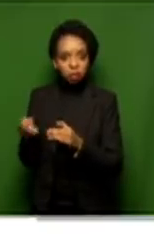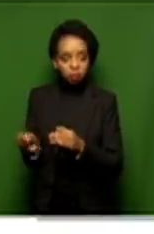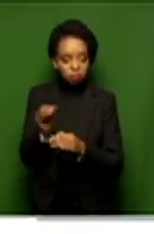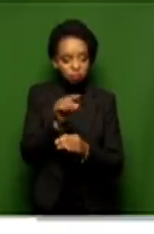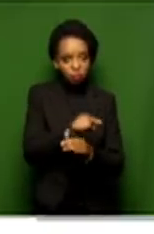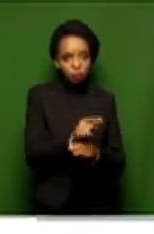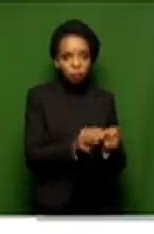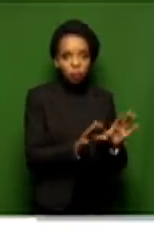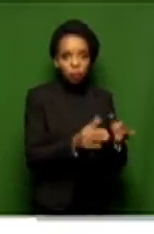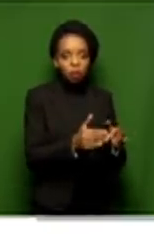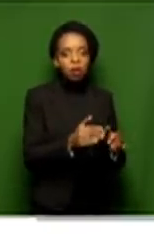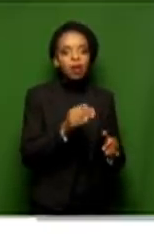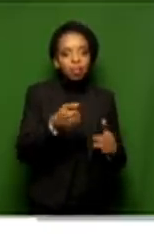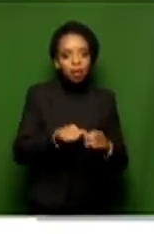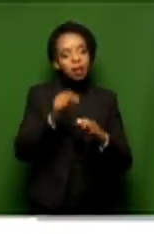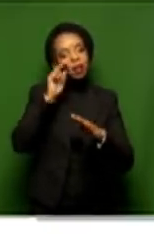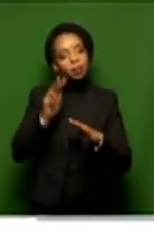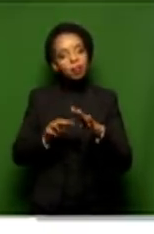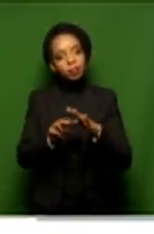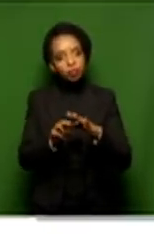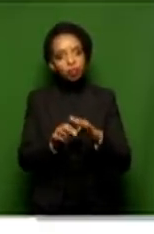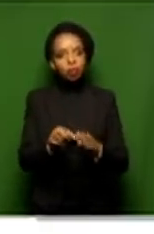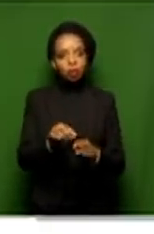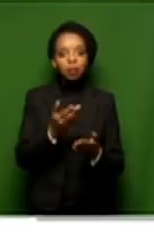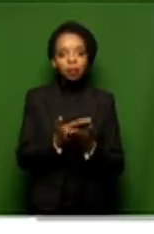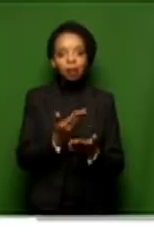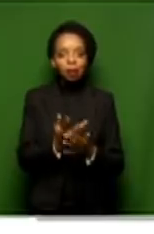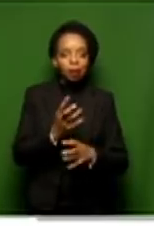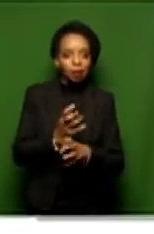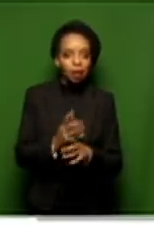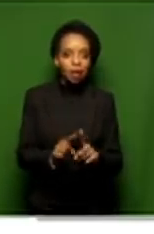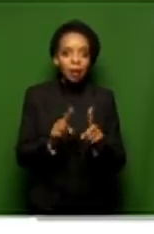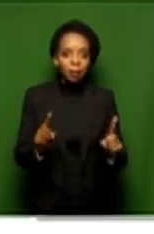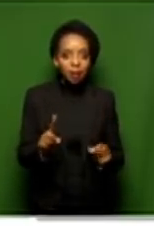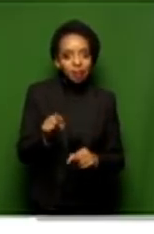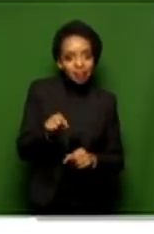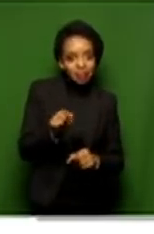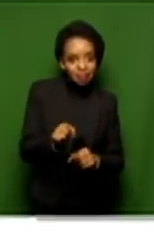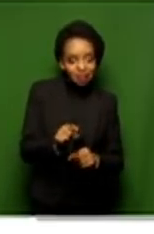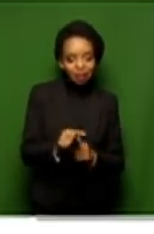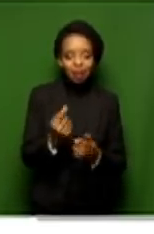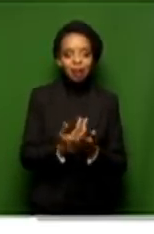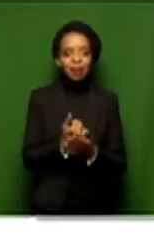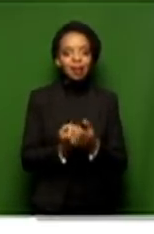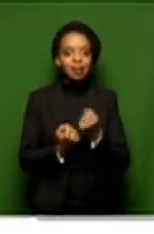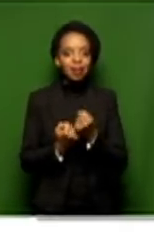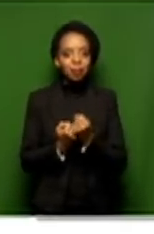are slightly more accurate. But if that party is taking a little bit from support from that